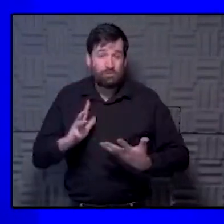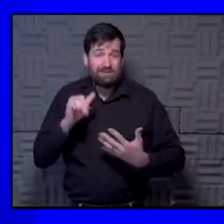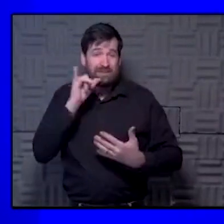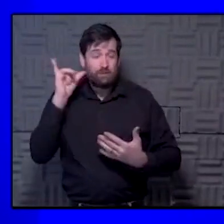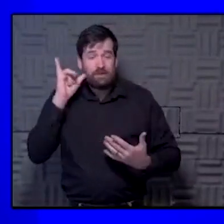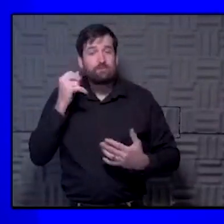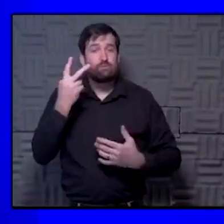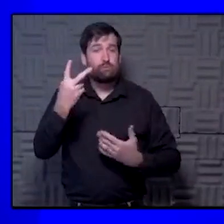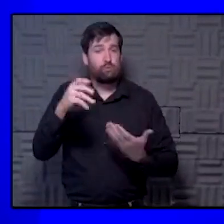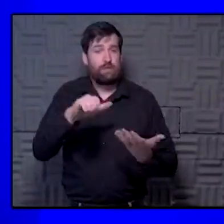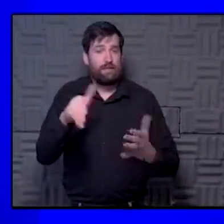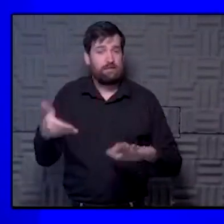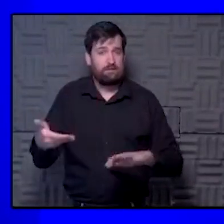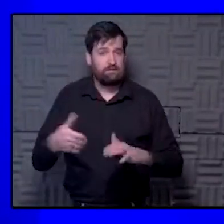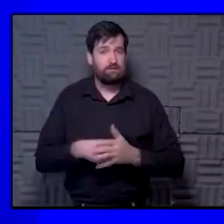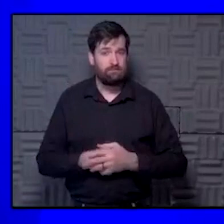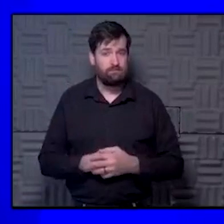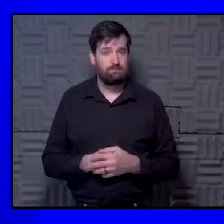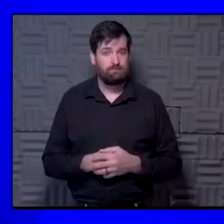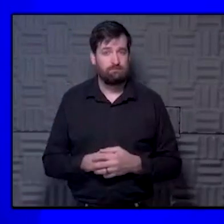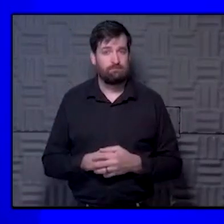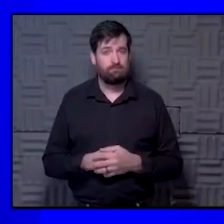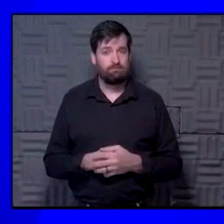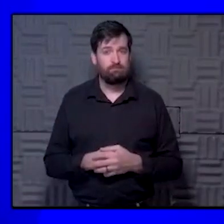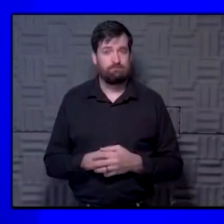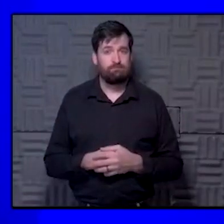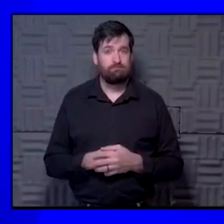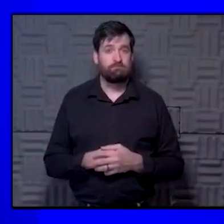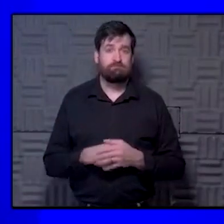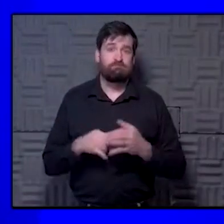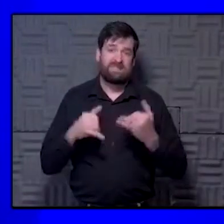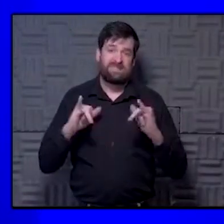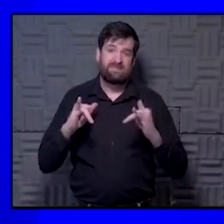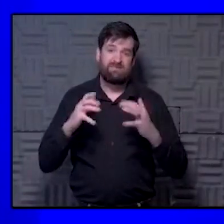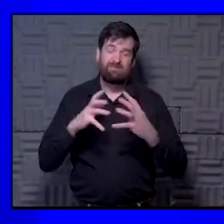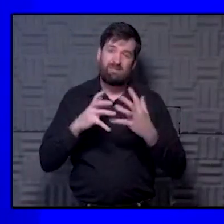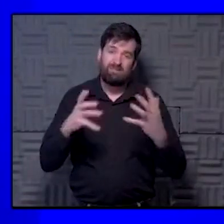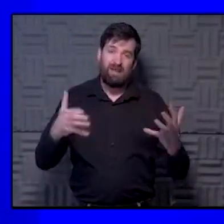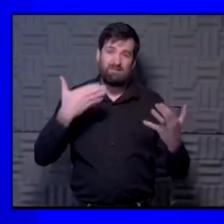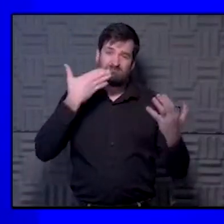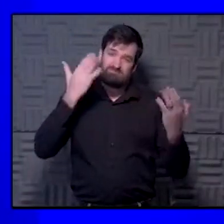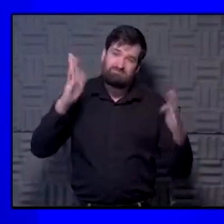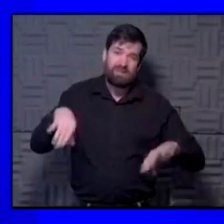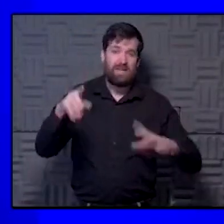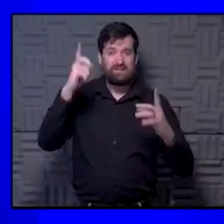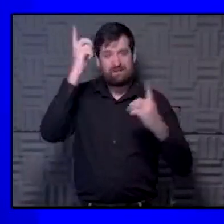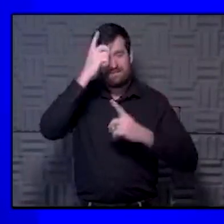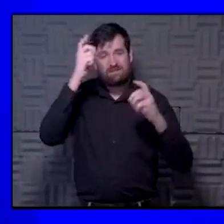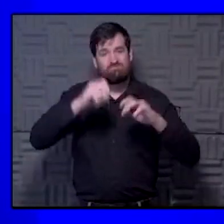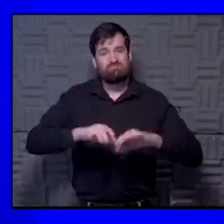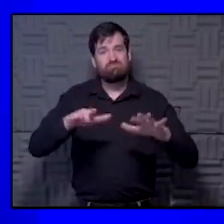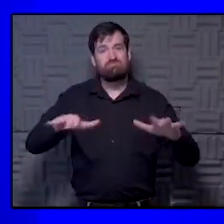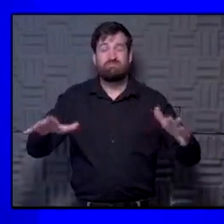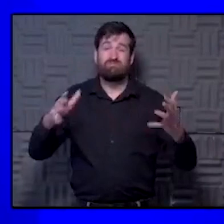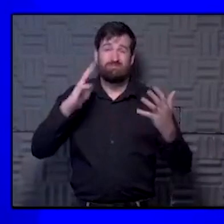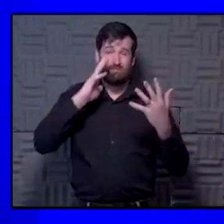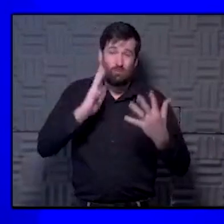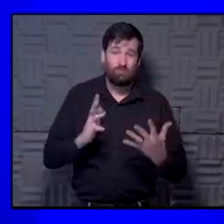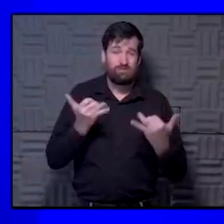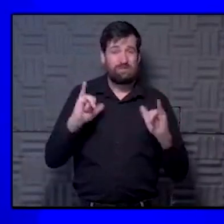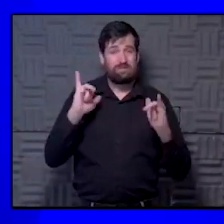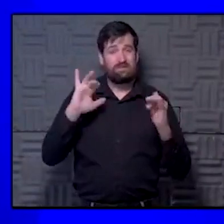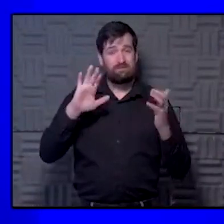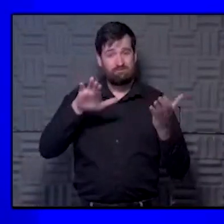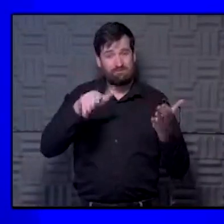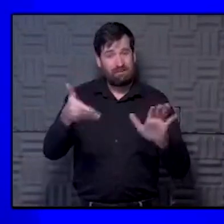deaths yesterday. And so, still a lot of bad disease out there. Still, unfortunately, people dying from this